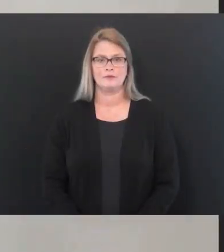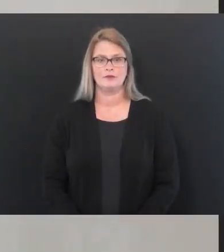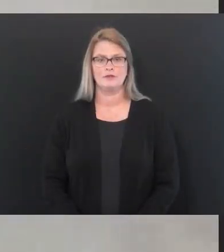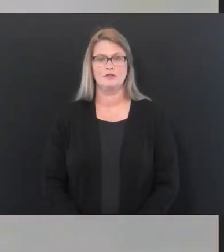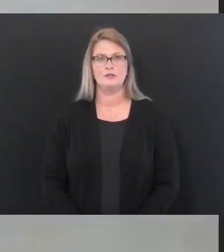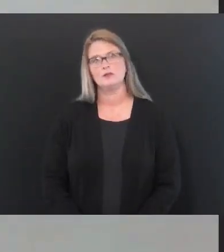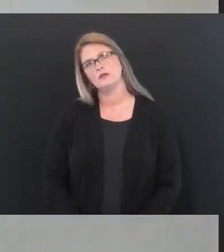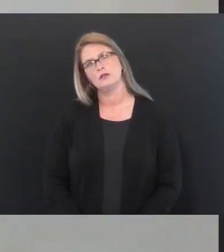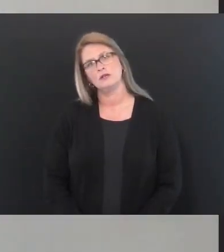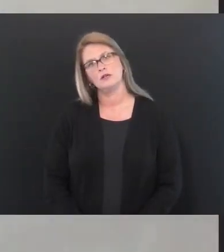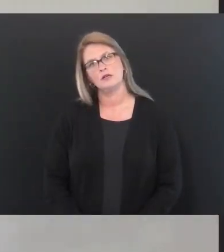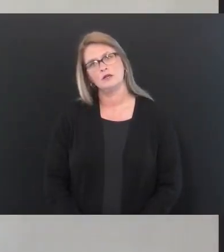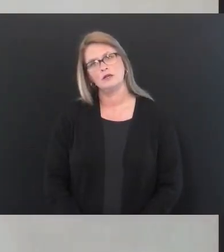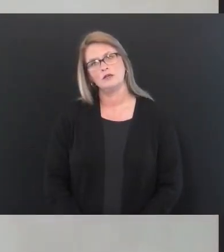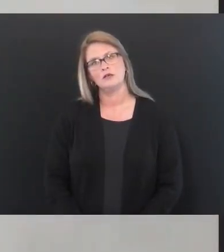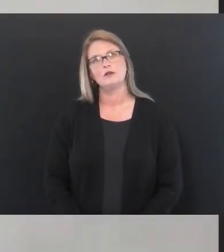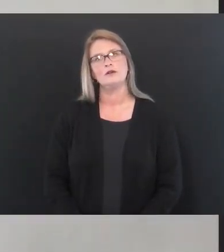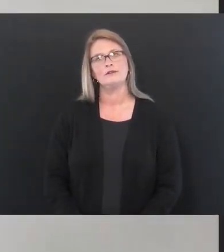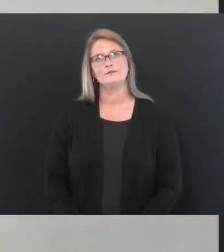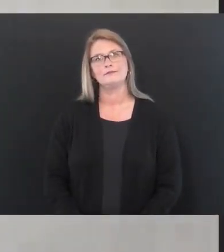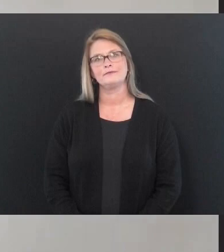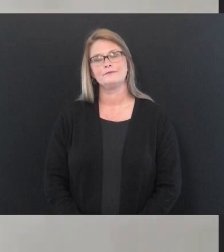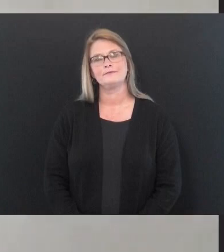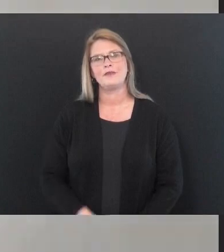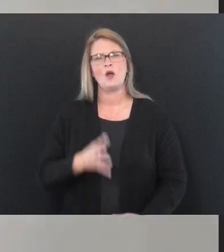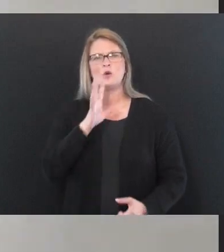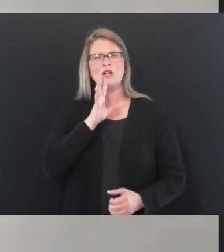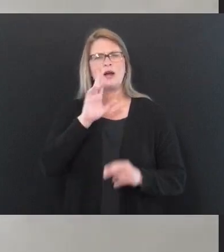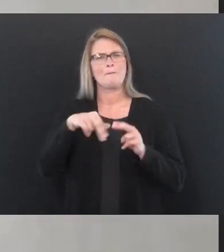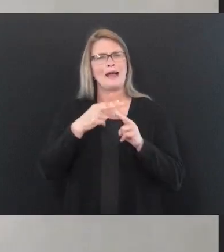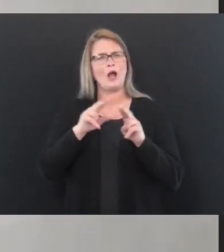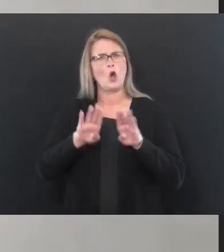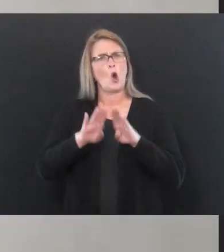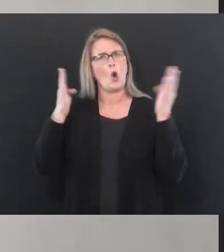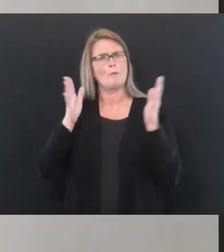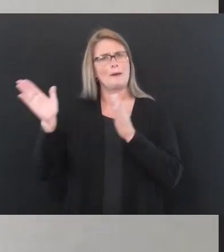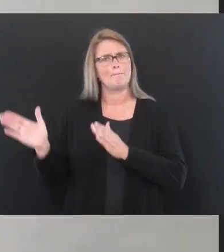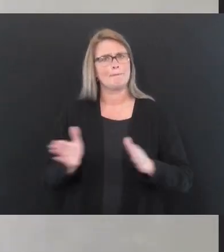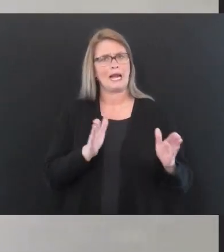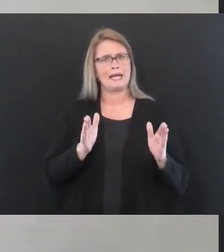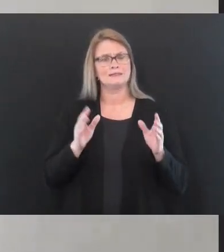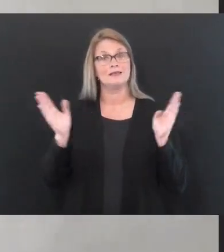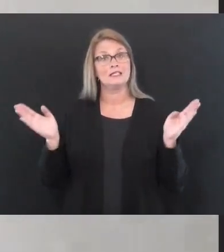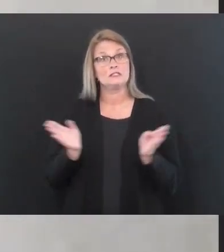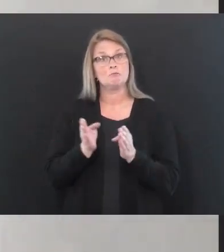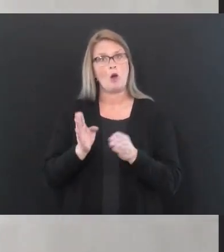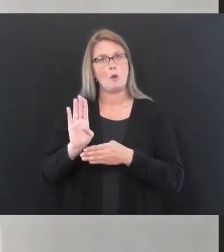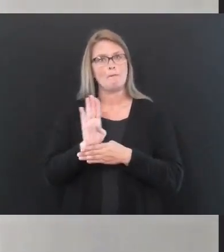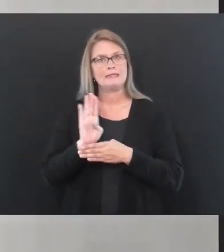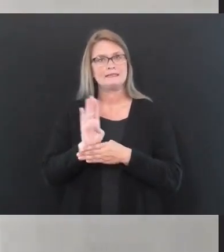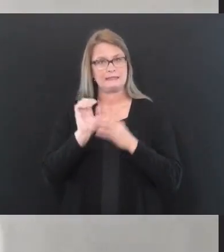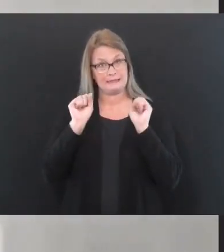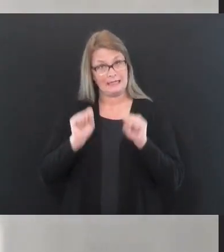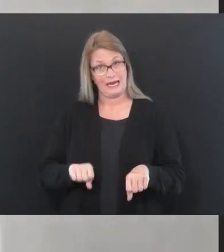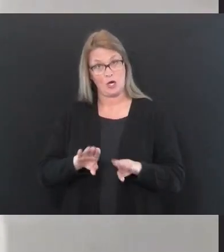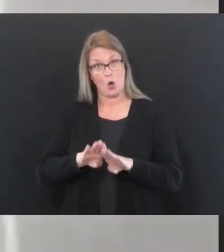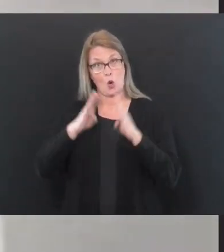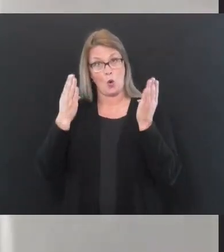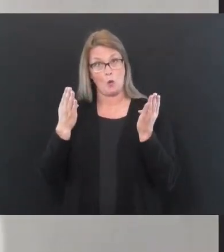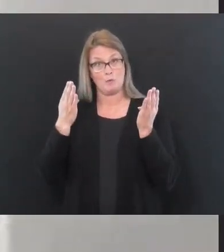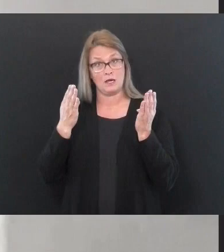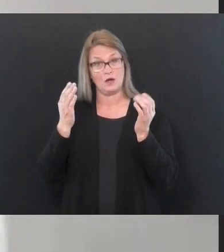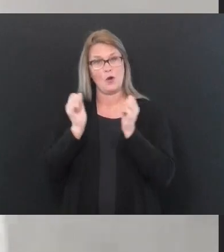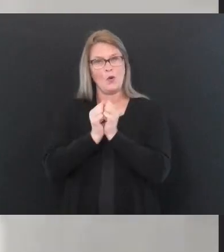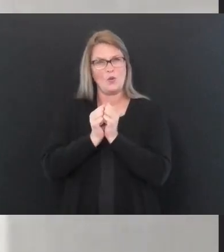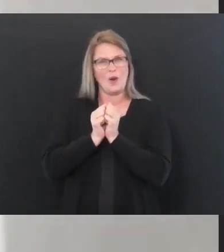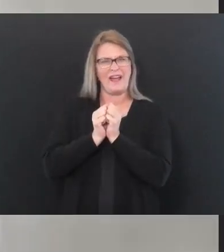but I wanted to talk about the opening plans. When you say small businesses can open with fewer than